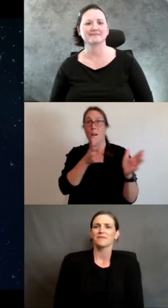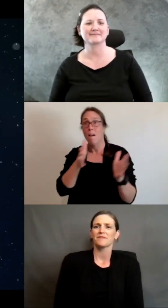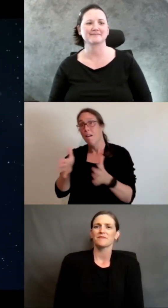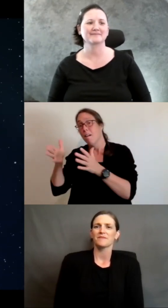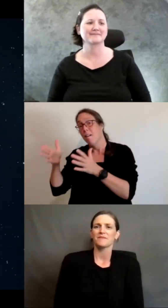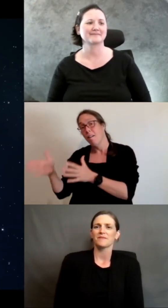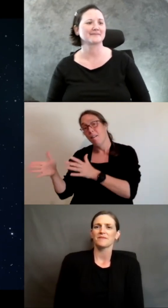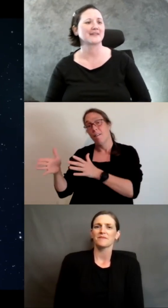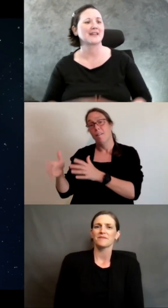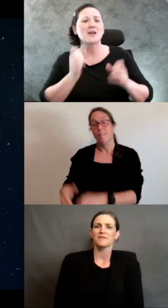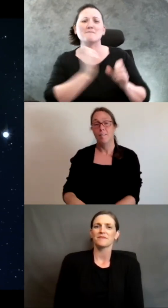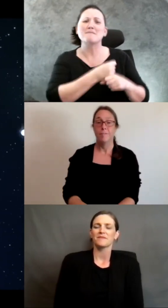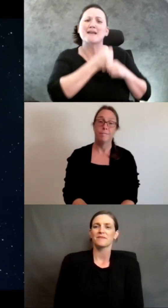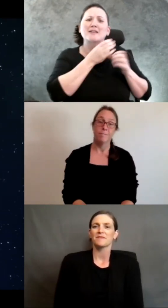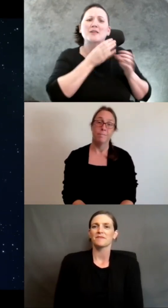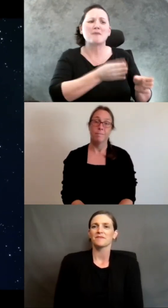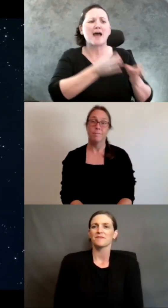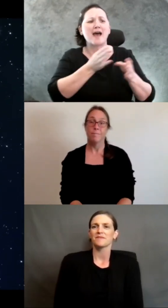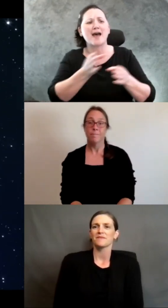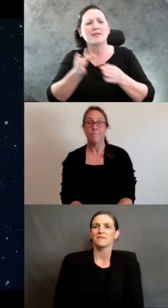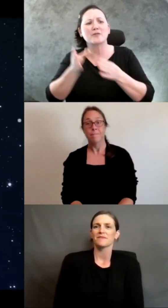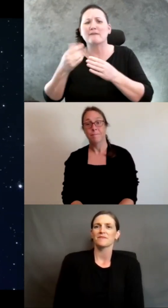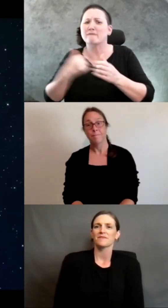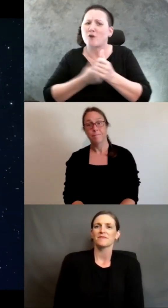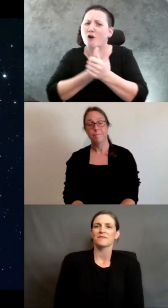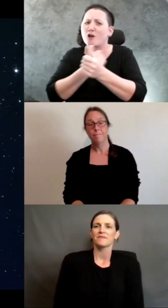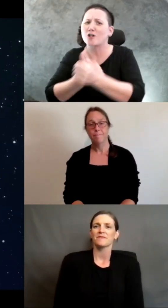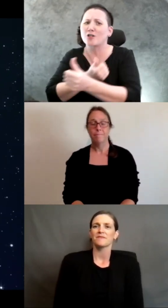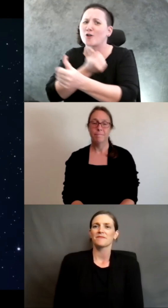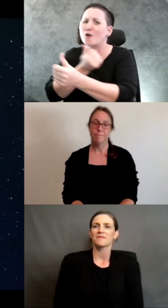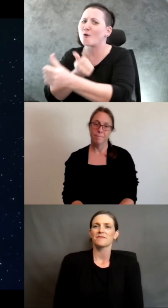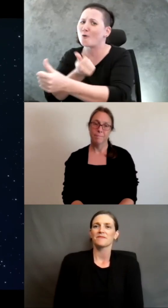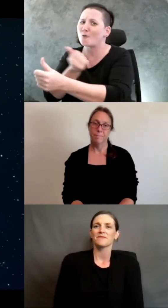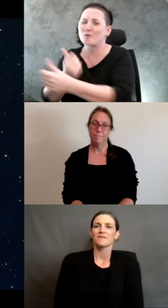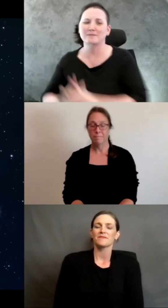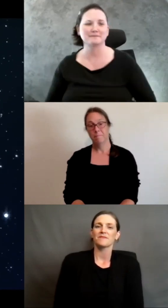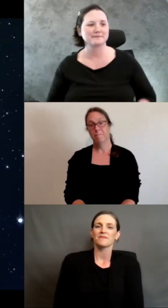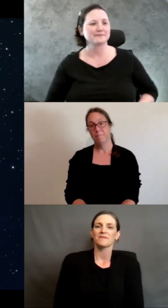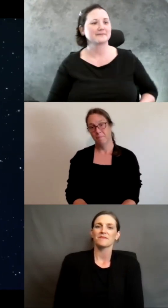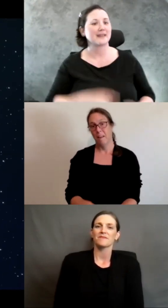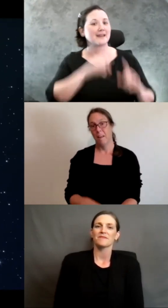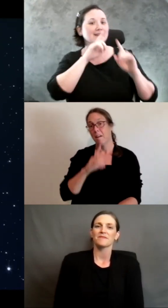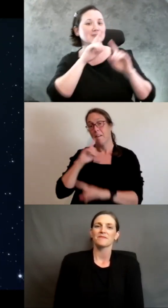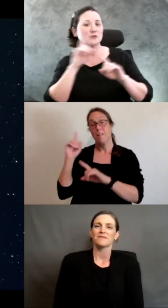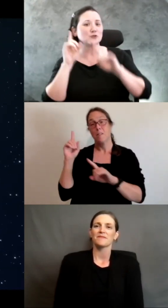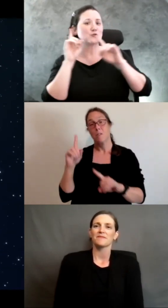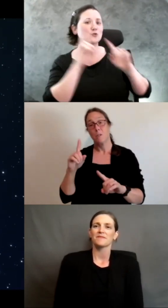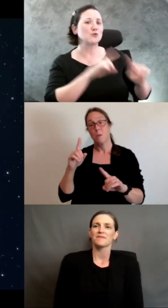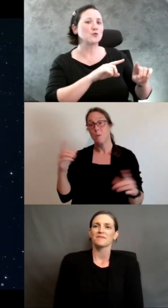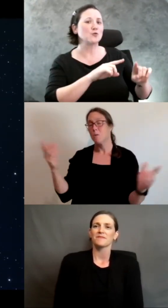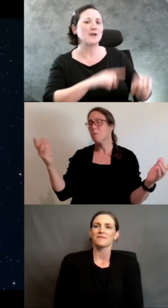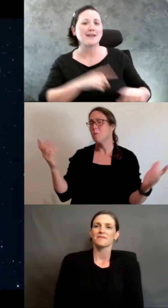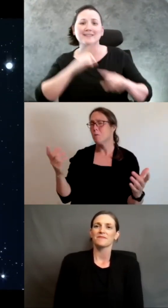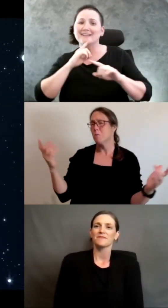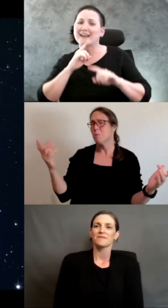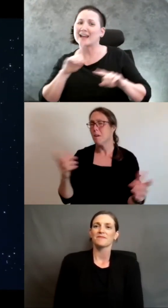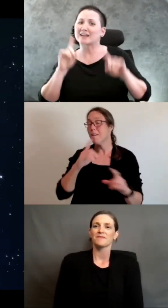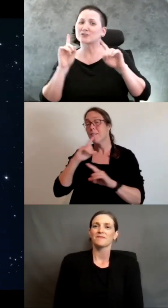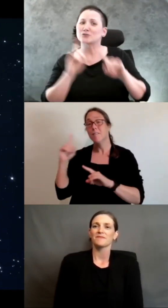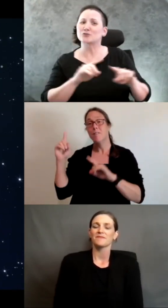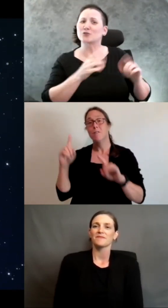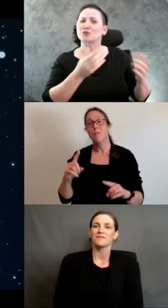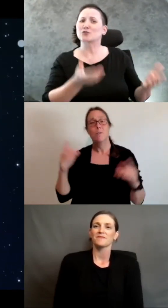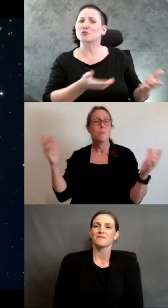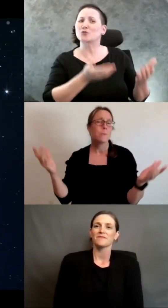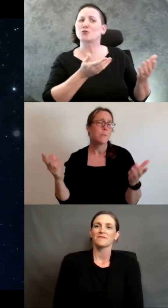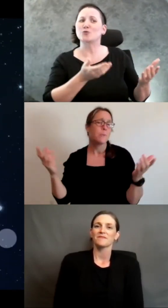way Make the path we follow The answer to